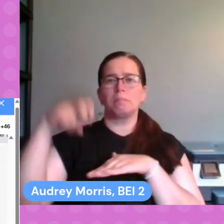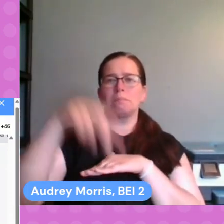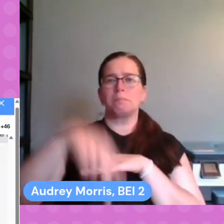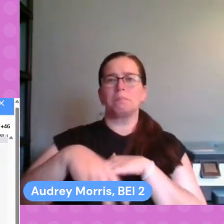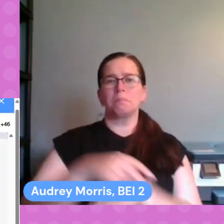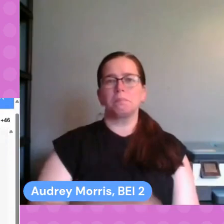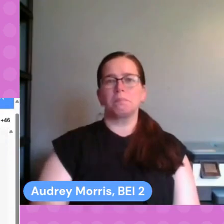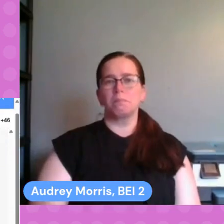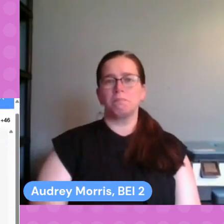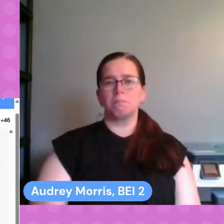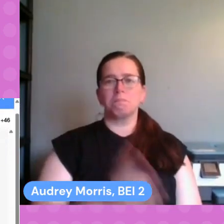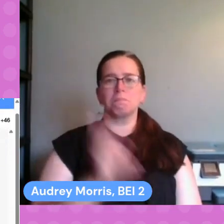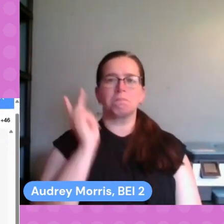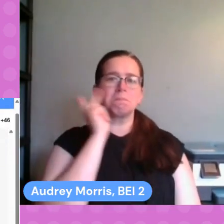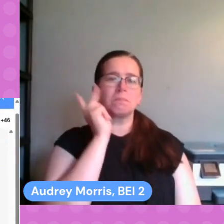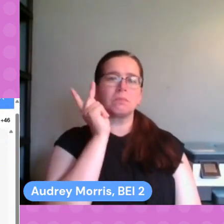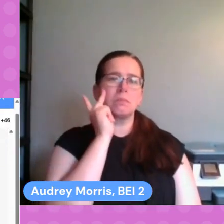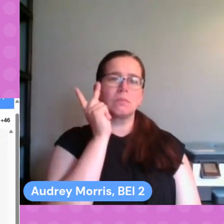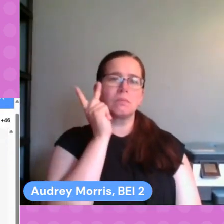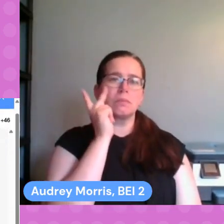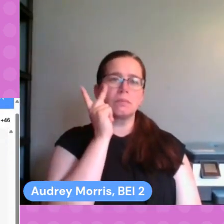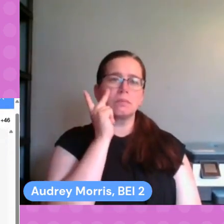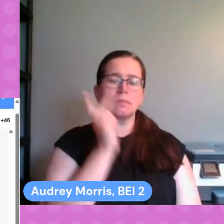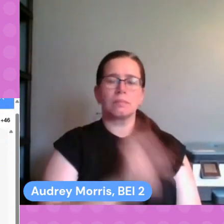Let's see what it can do about that.